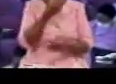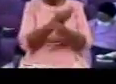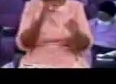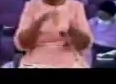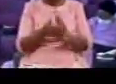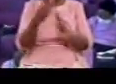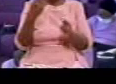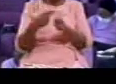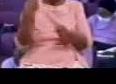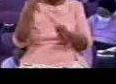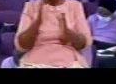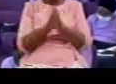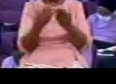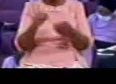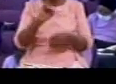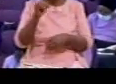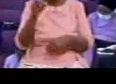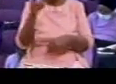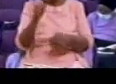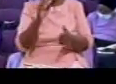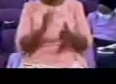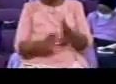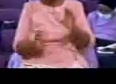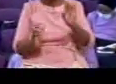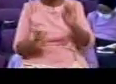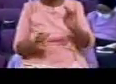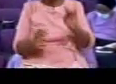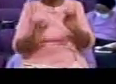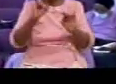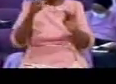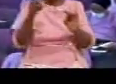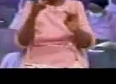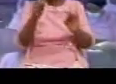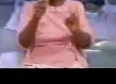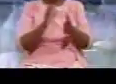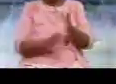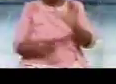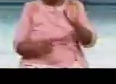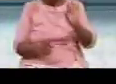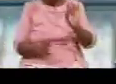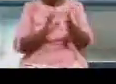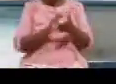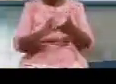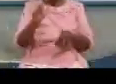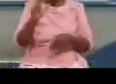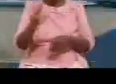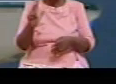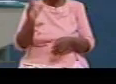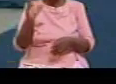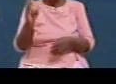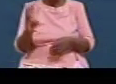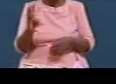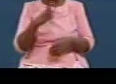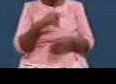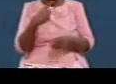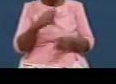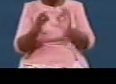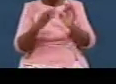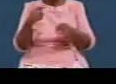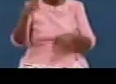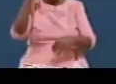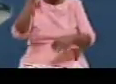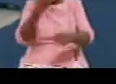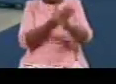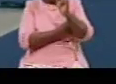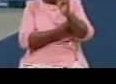John chapter 8. John chapter 8, and I'm reading from verse 36. It says, if the Son